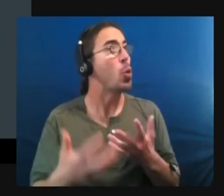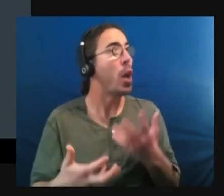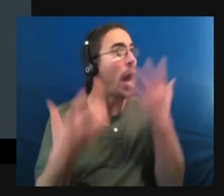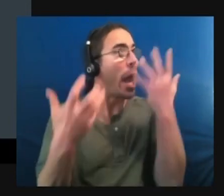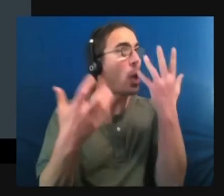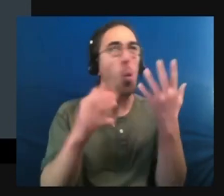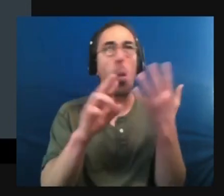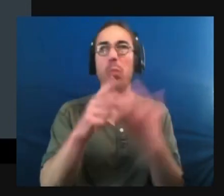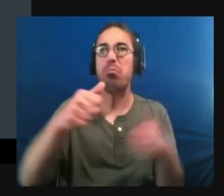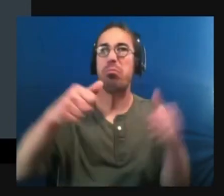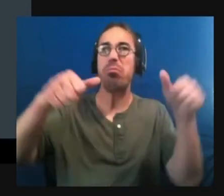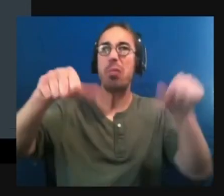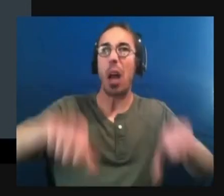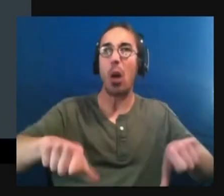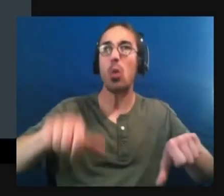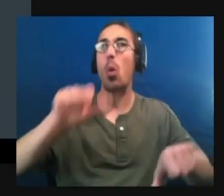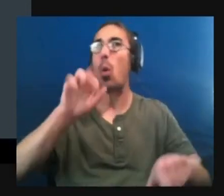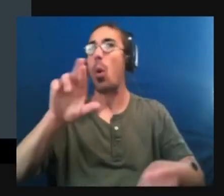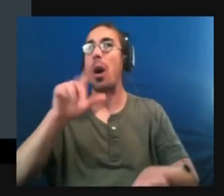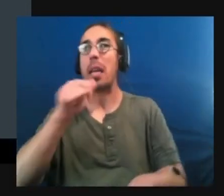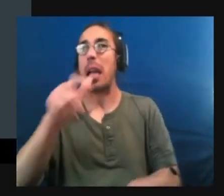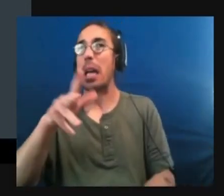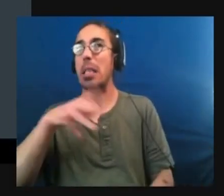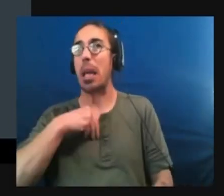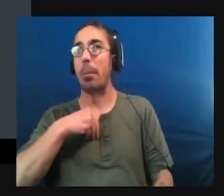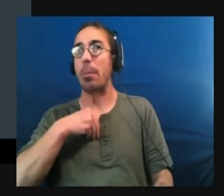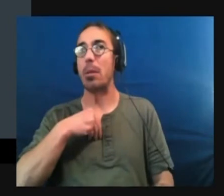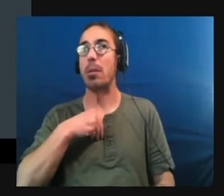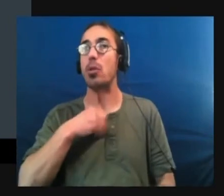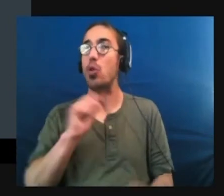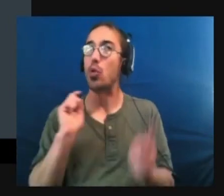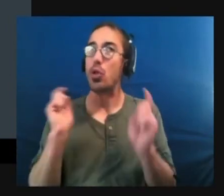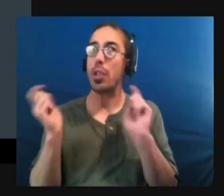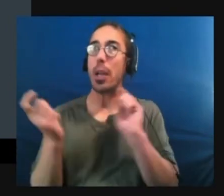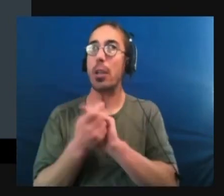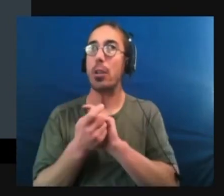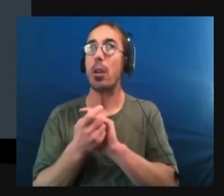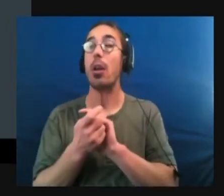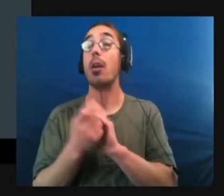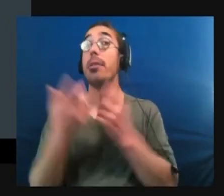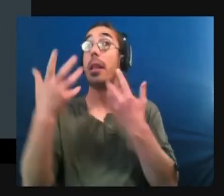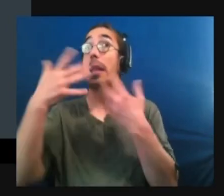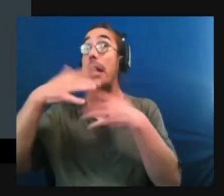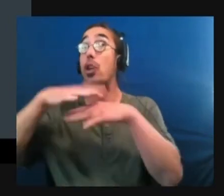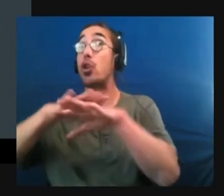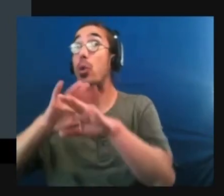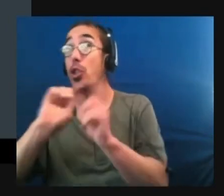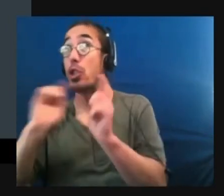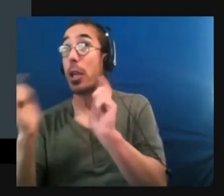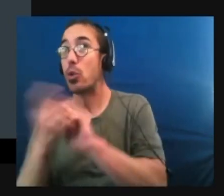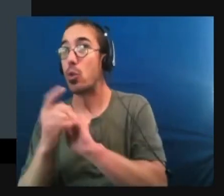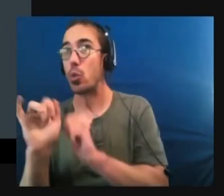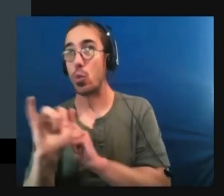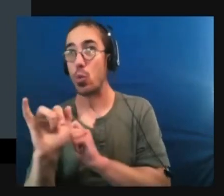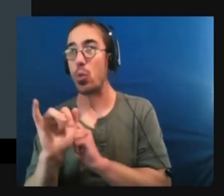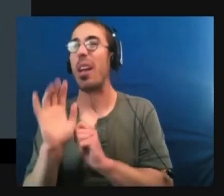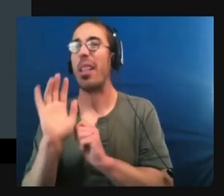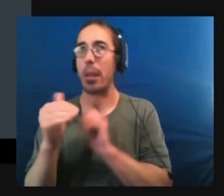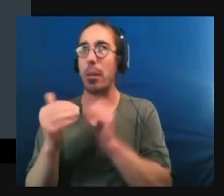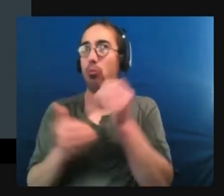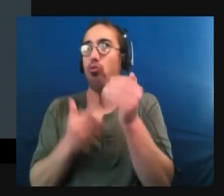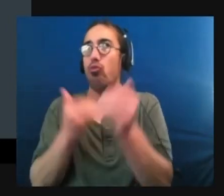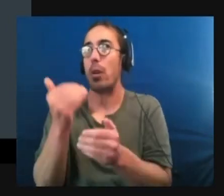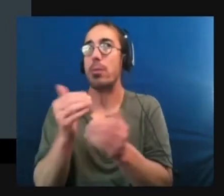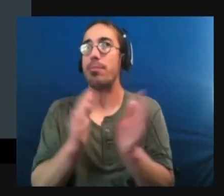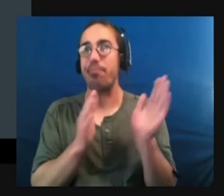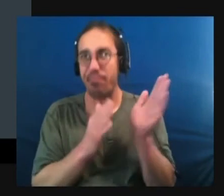You may have acceptance of that, the need to have that change, and then integration of the change. You may